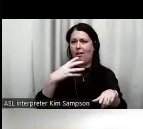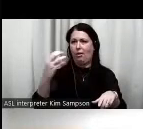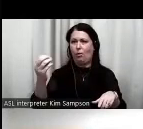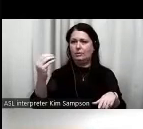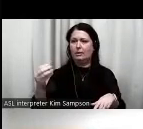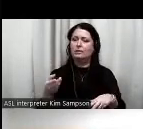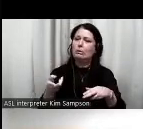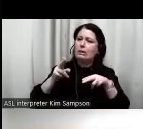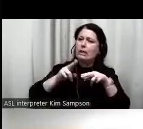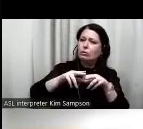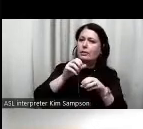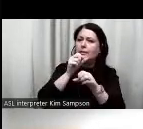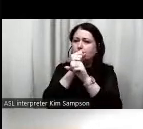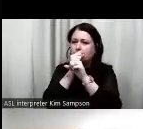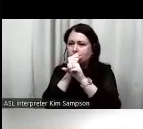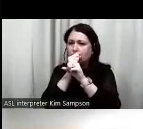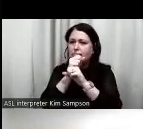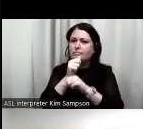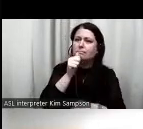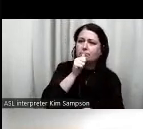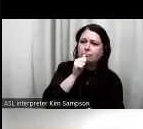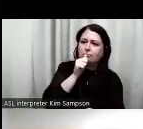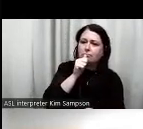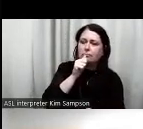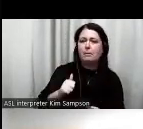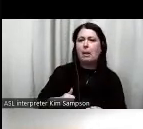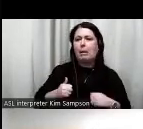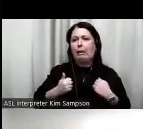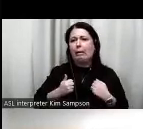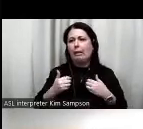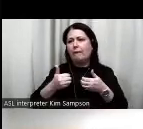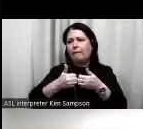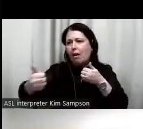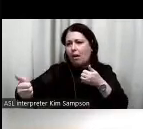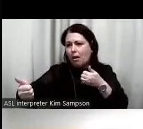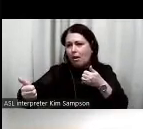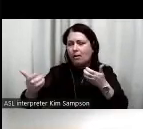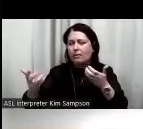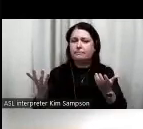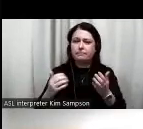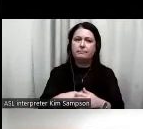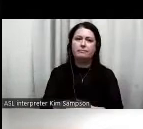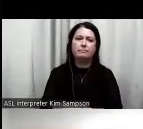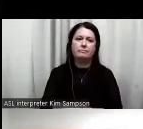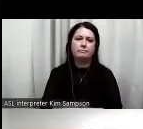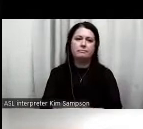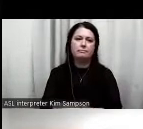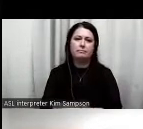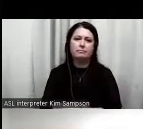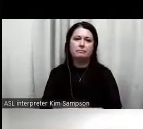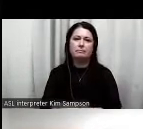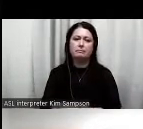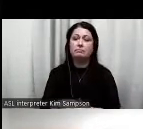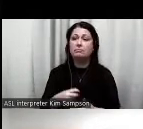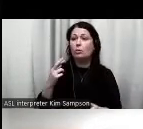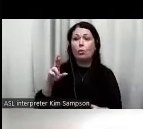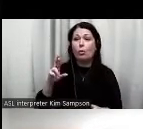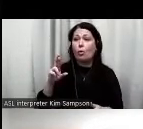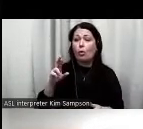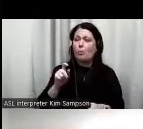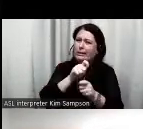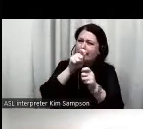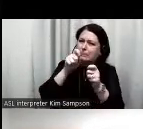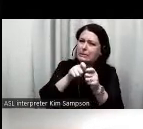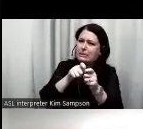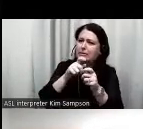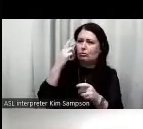increase anonymity, or perhaps they live in a different location and or they just have something more